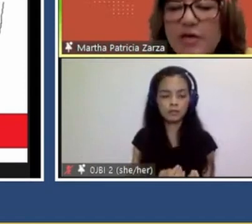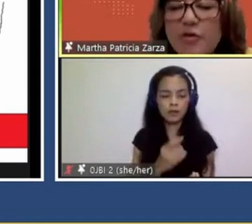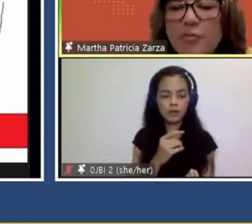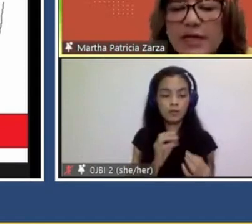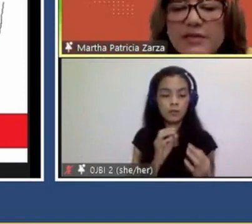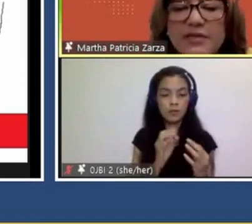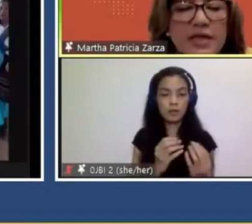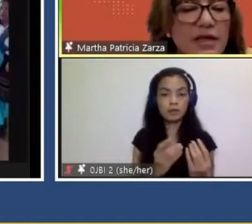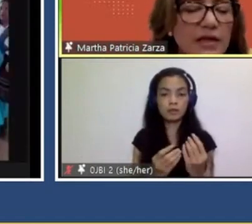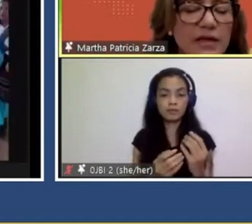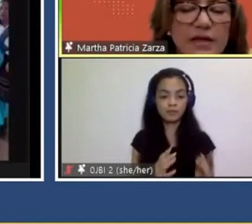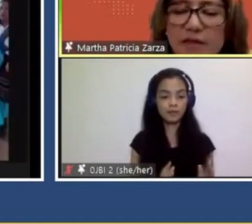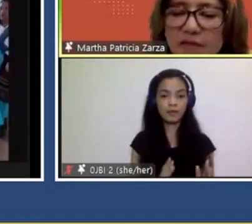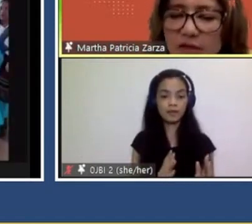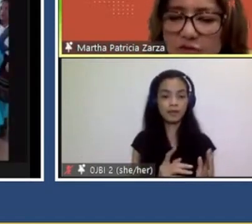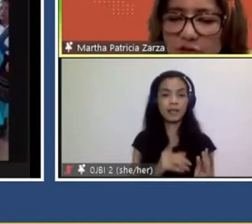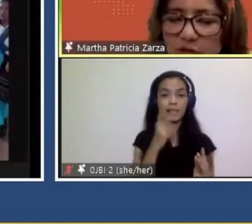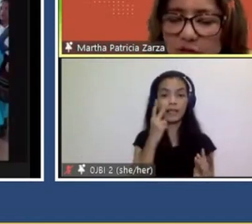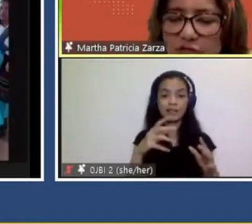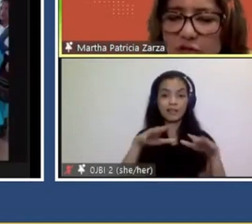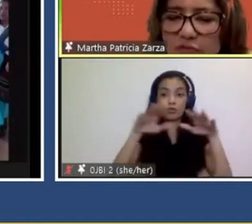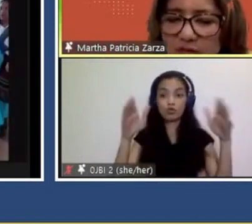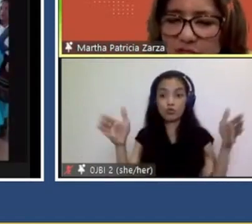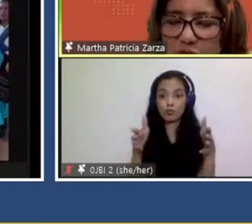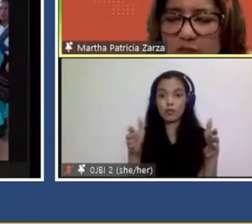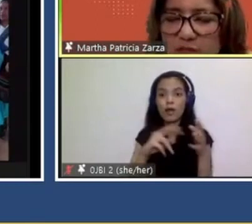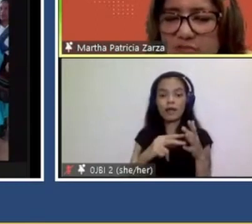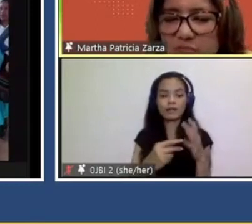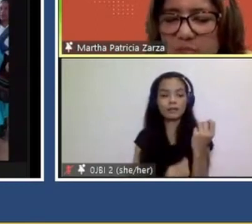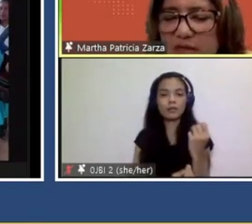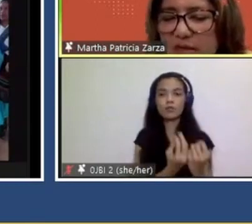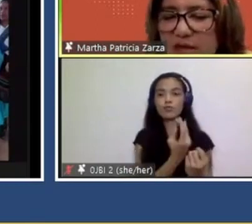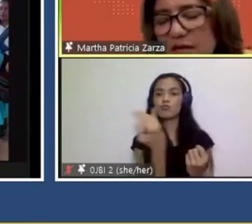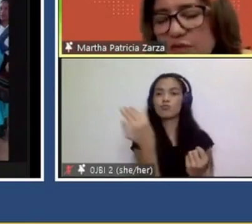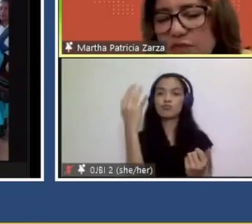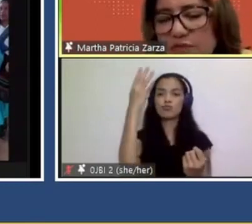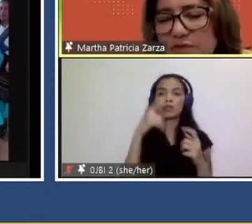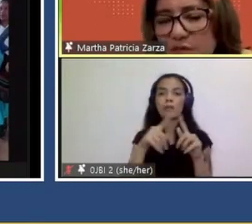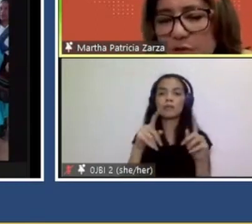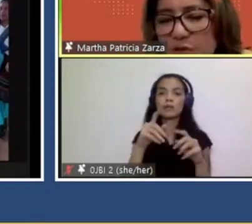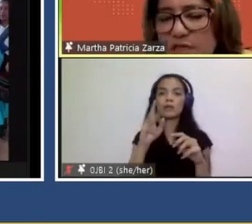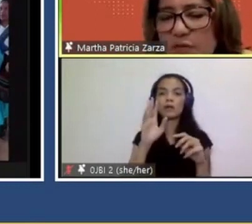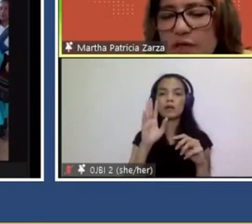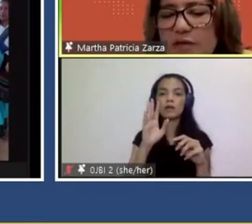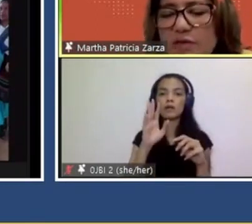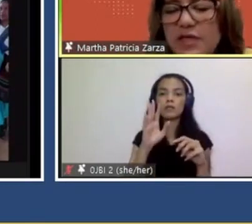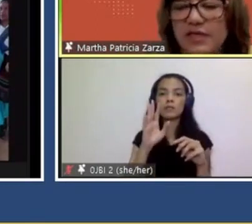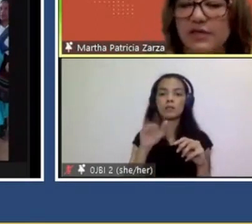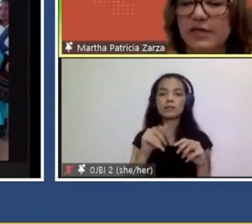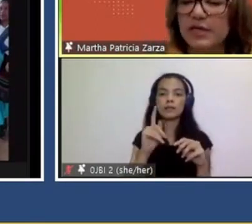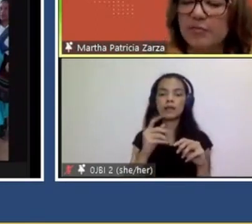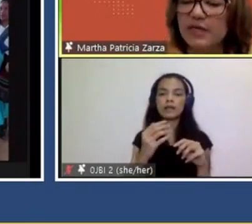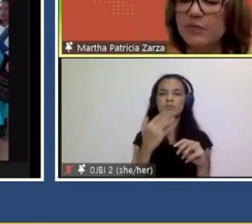combustion, but also the collection of the ashes was very kind of simple or easy way doing